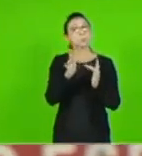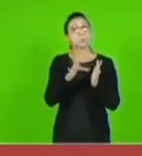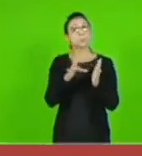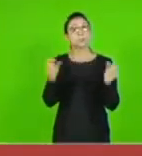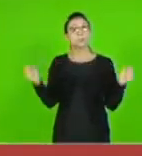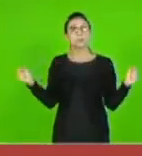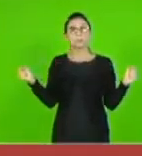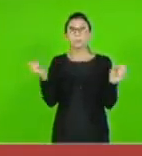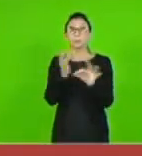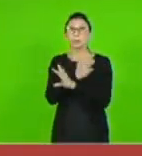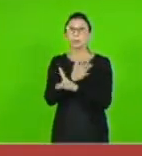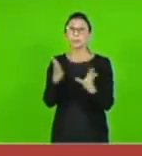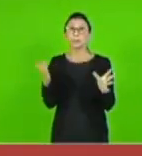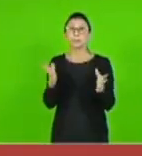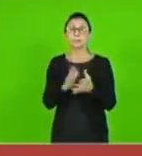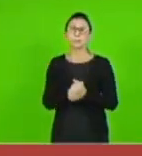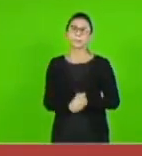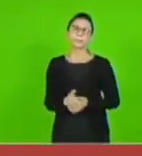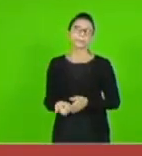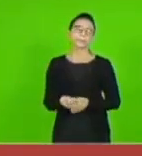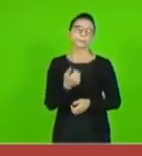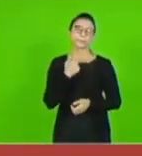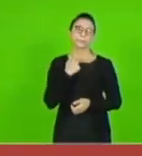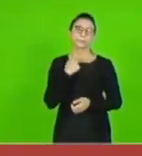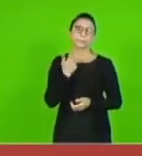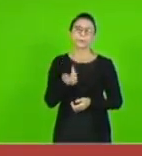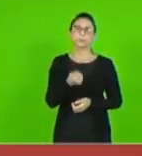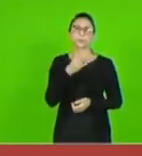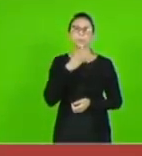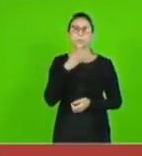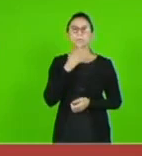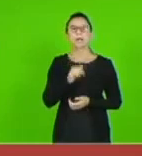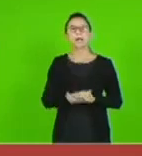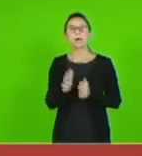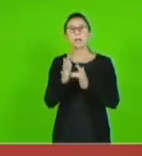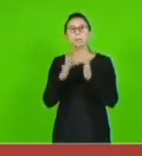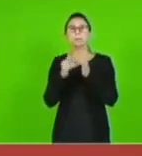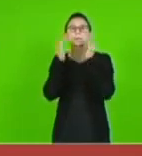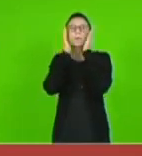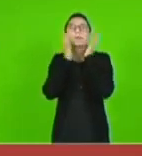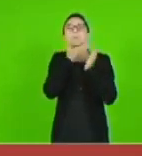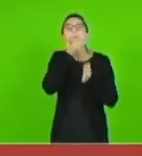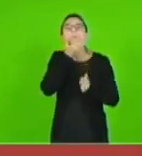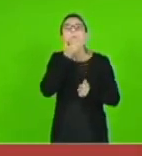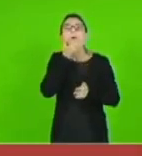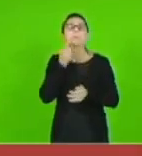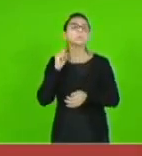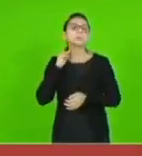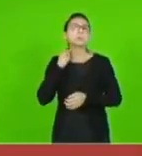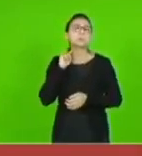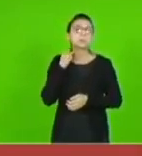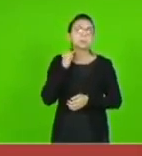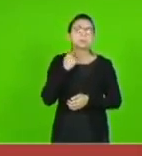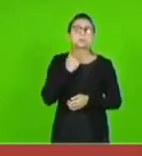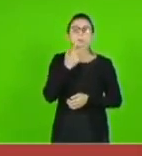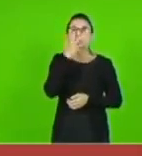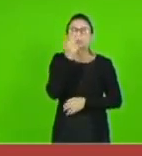And he wanted the people to recognize that nowadays, we have to glorify the name of the Lord.